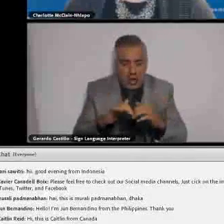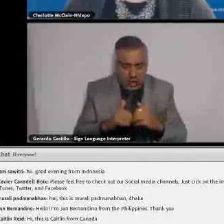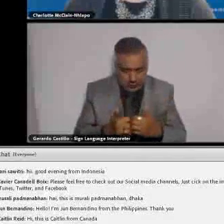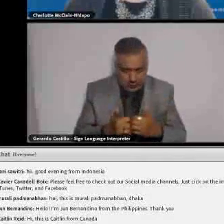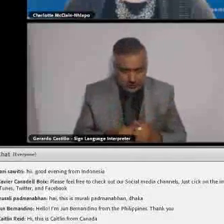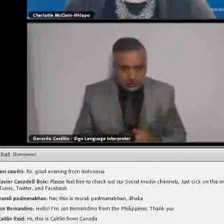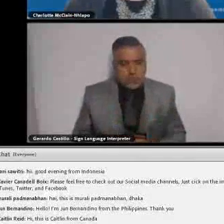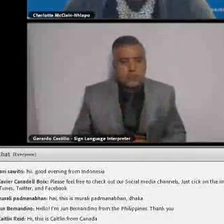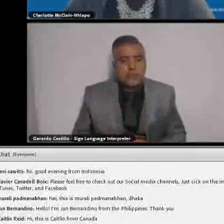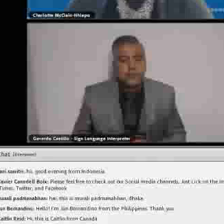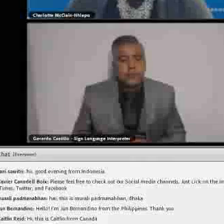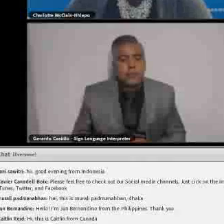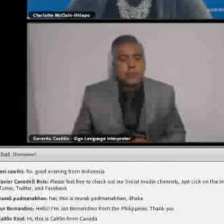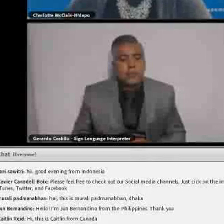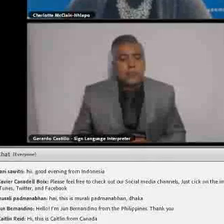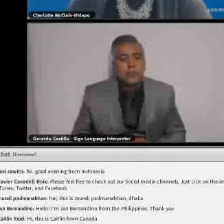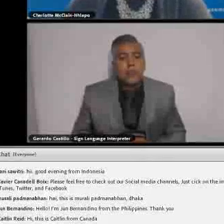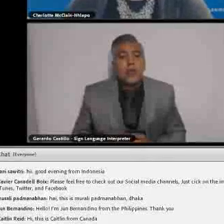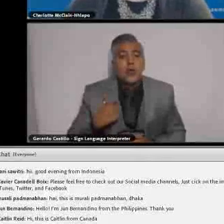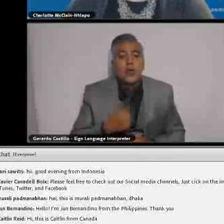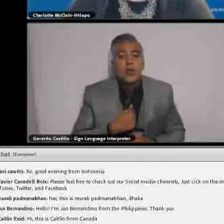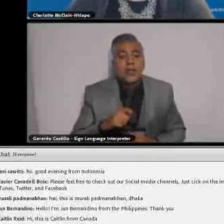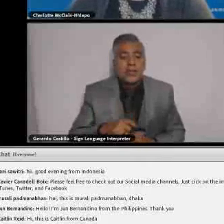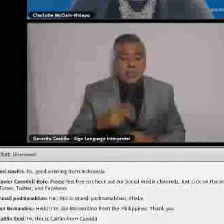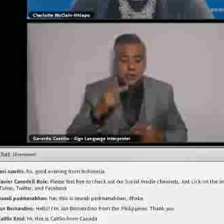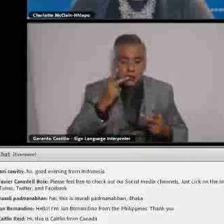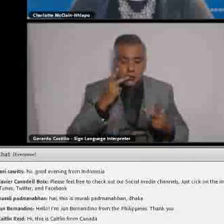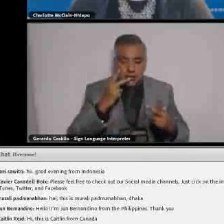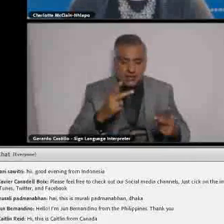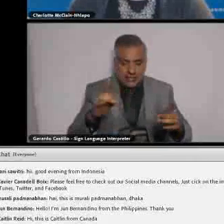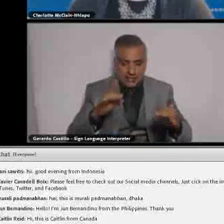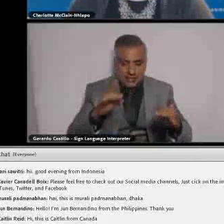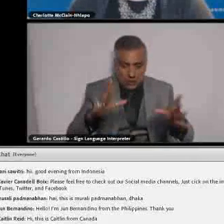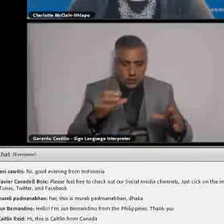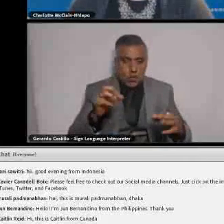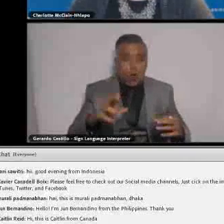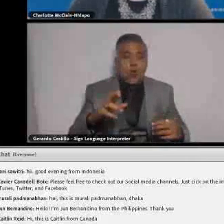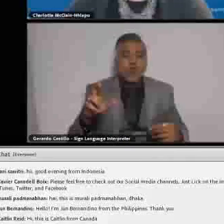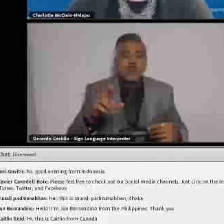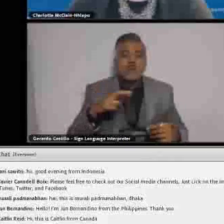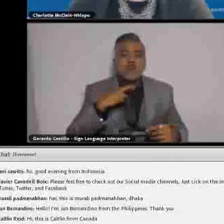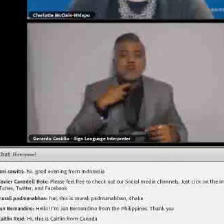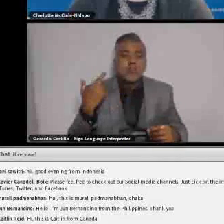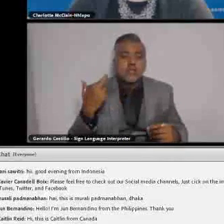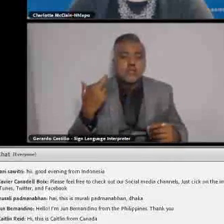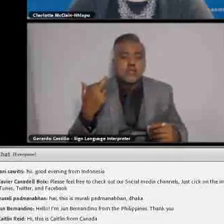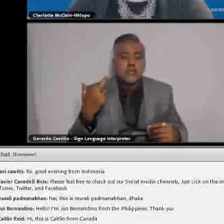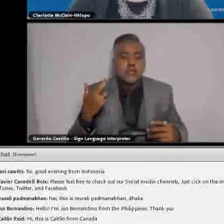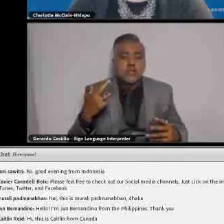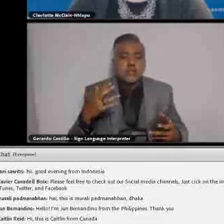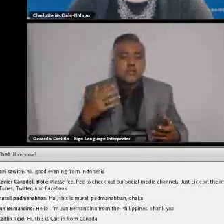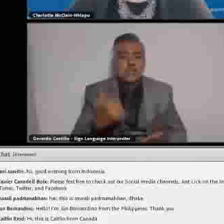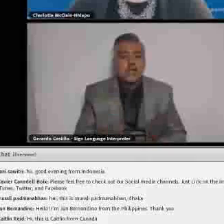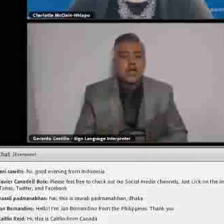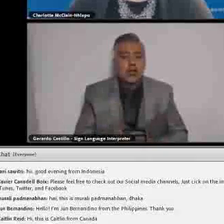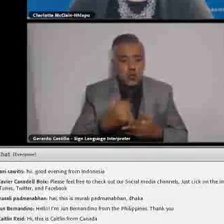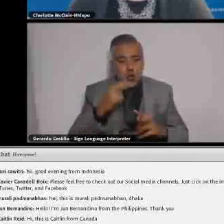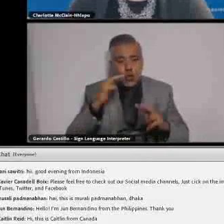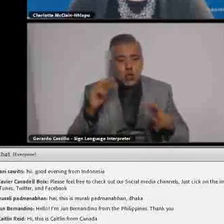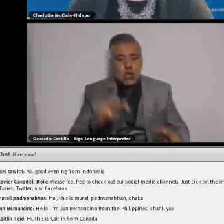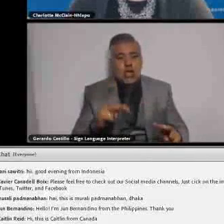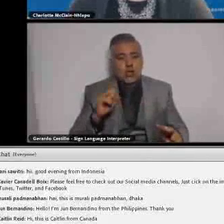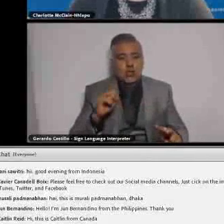We always need to look at disasters and risk reduction through a social lens. So starting with the social vulnerability. And that